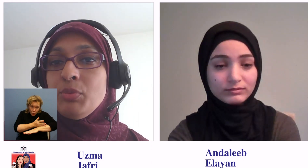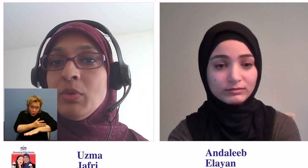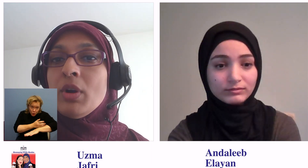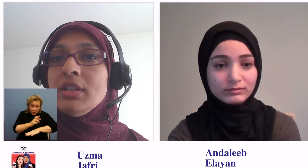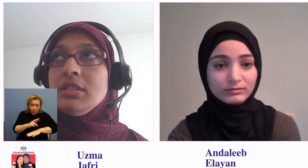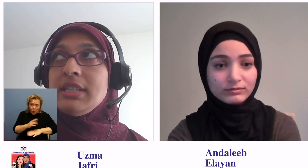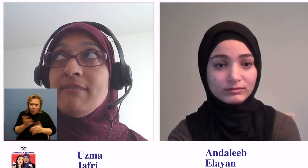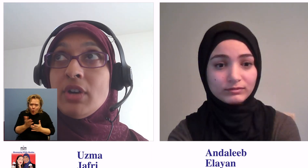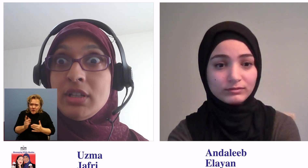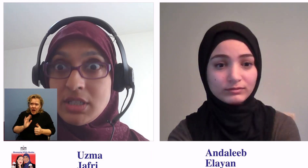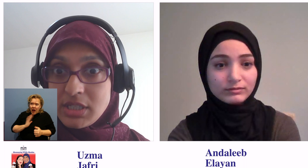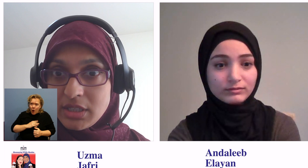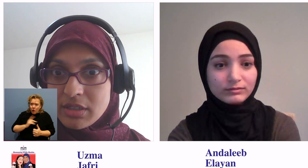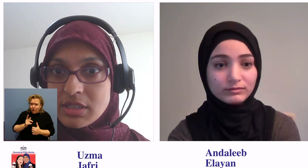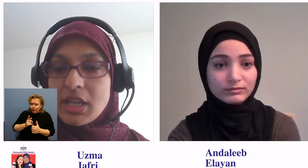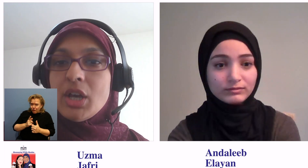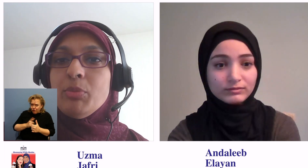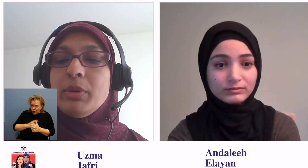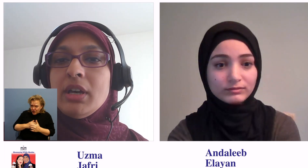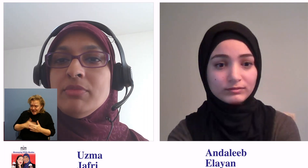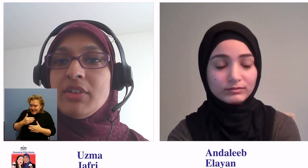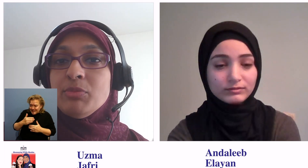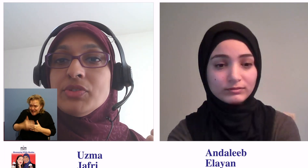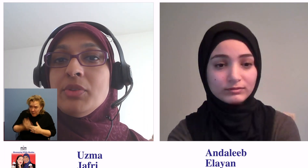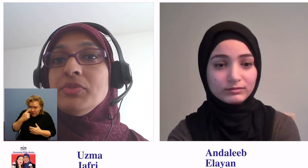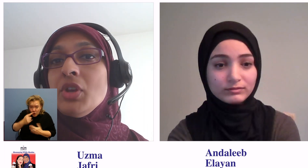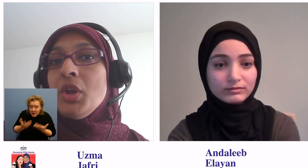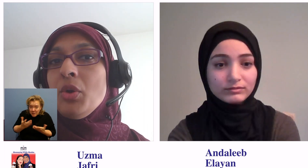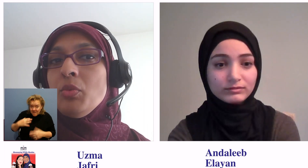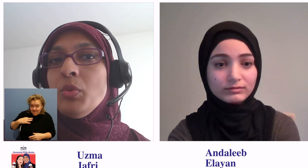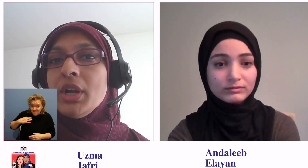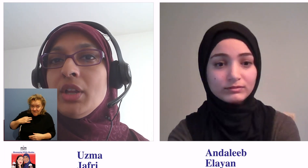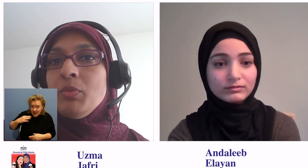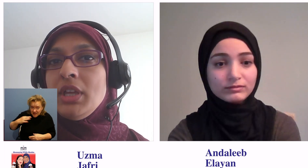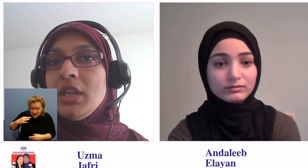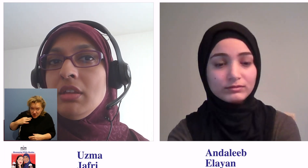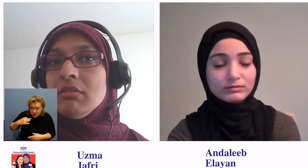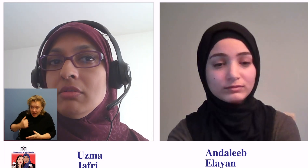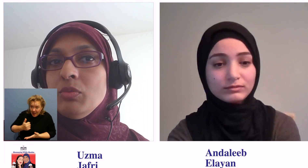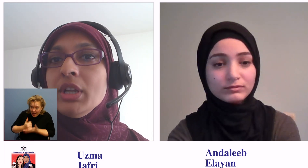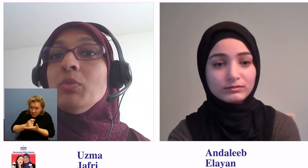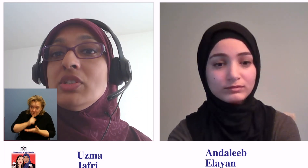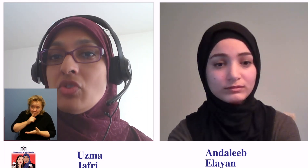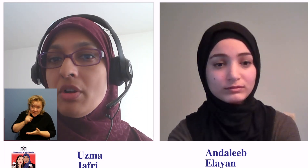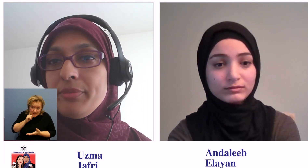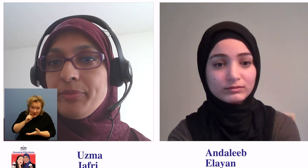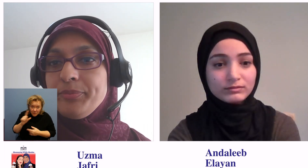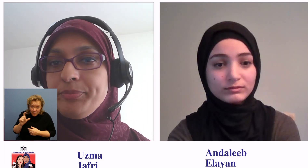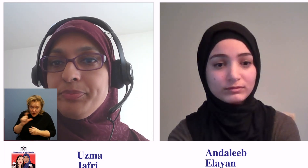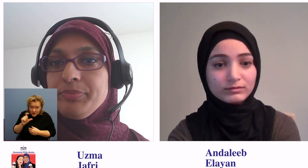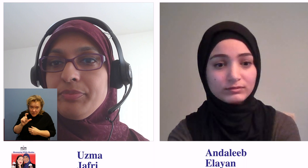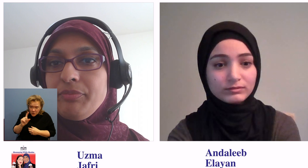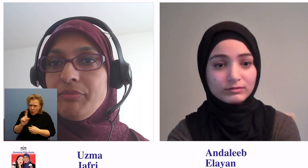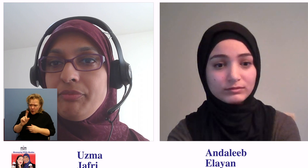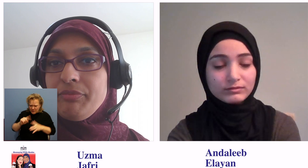if we want to, volunteer to help deaf Muslims? Where can we start?